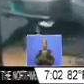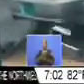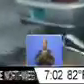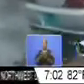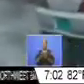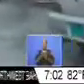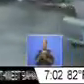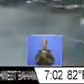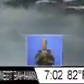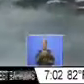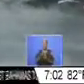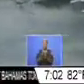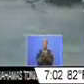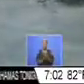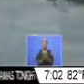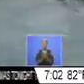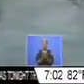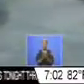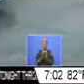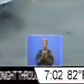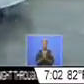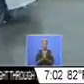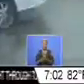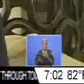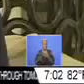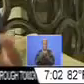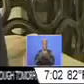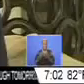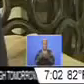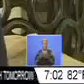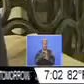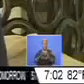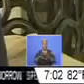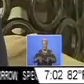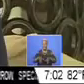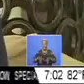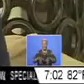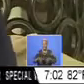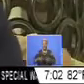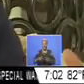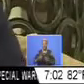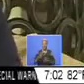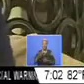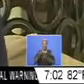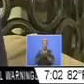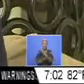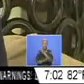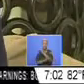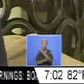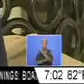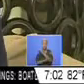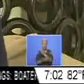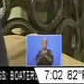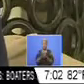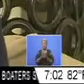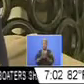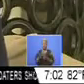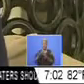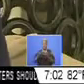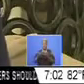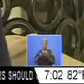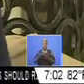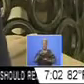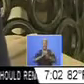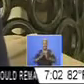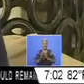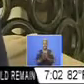togetherness. It does not matter how our country may have been devastated, but if we all act together, then we